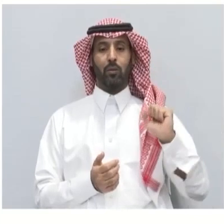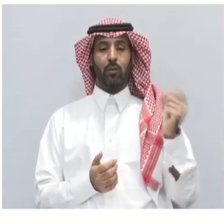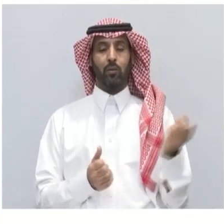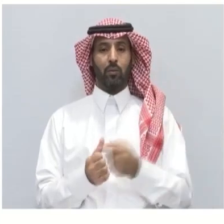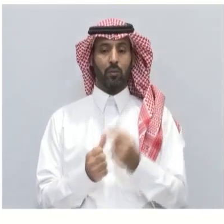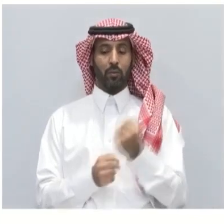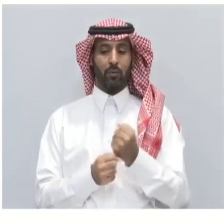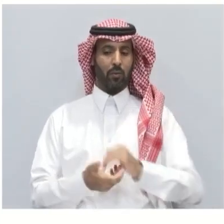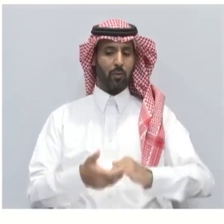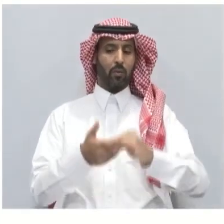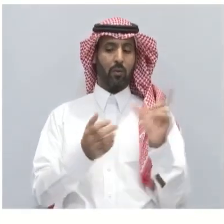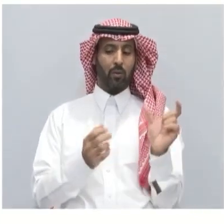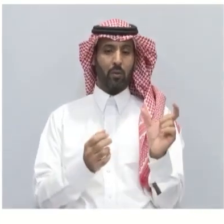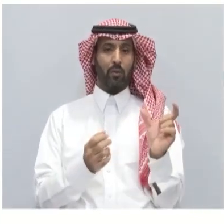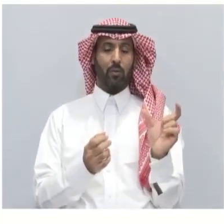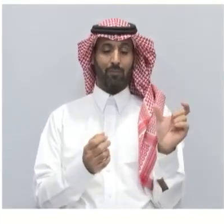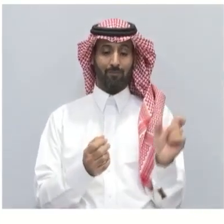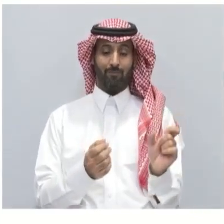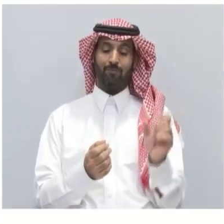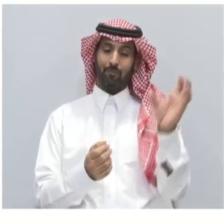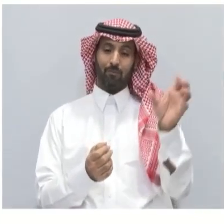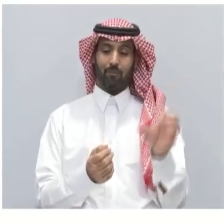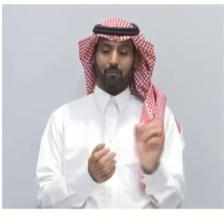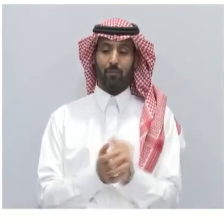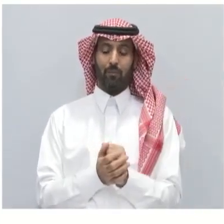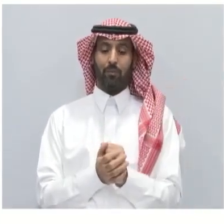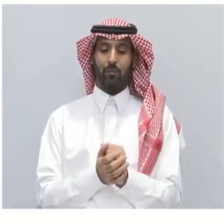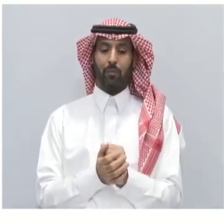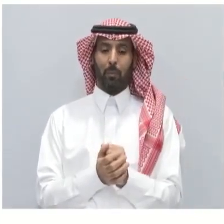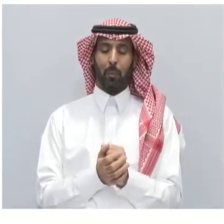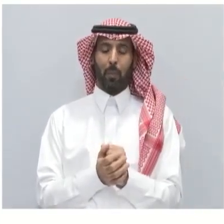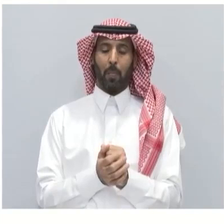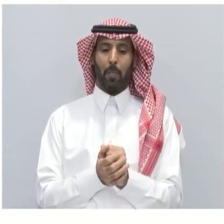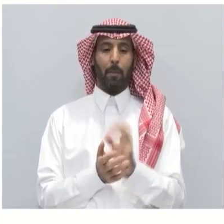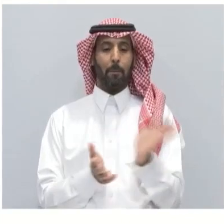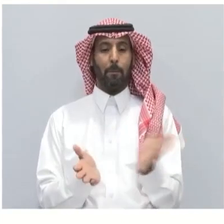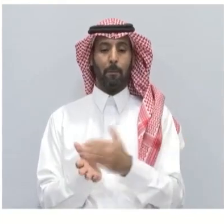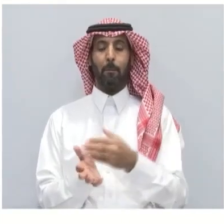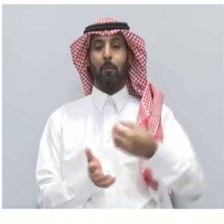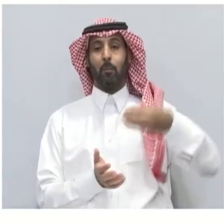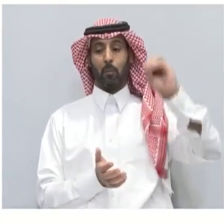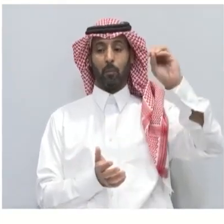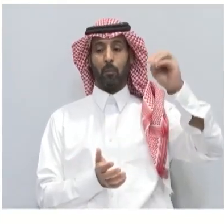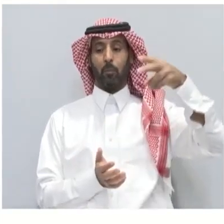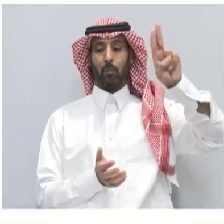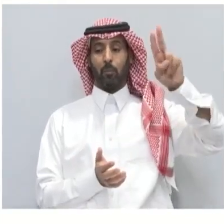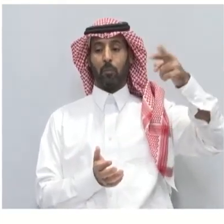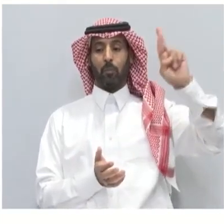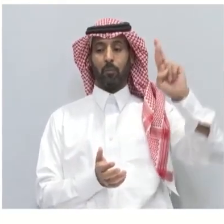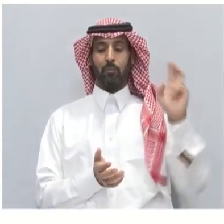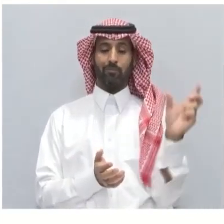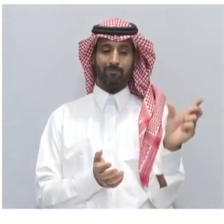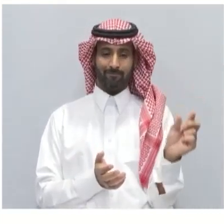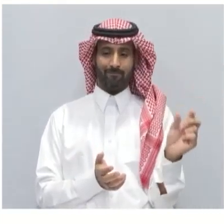verb be here, it's the exact same as the letter B. Over. Very good.